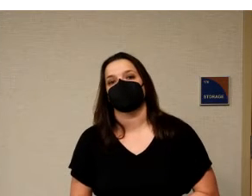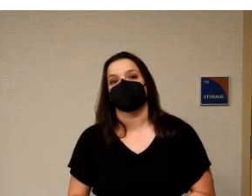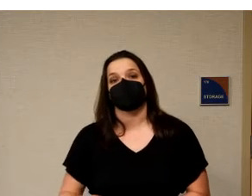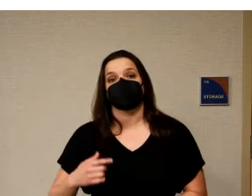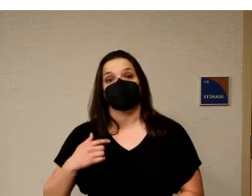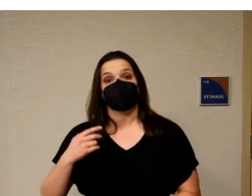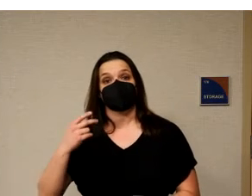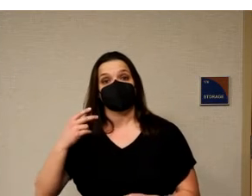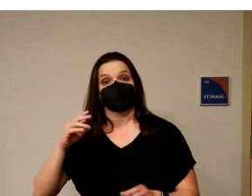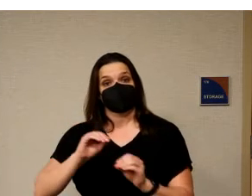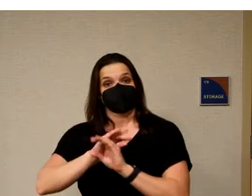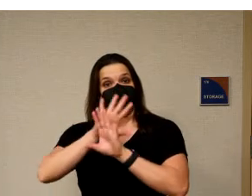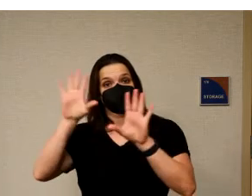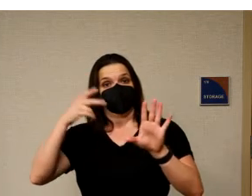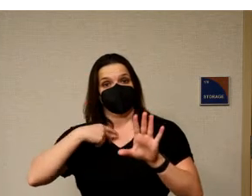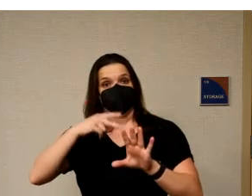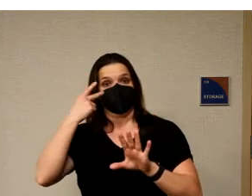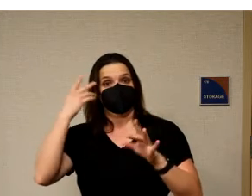kind of